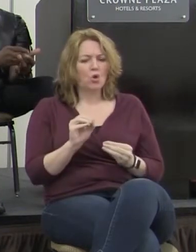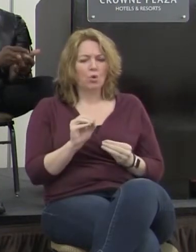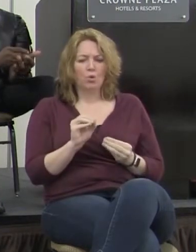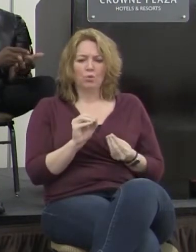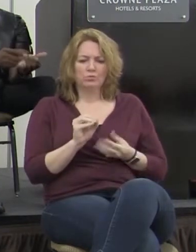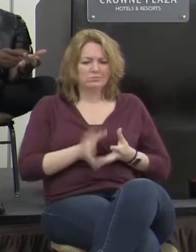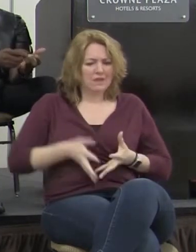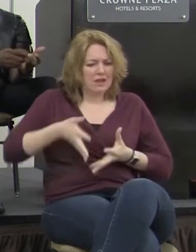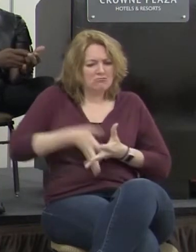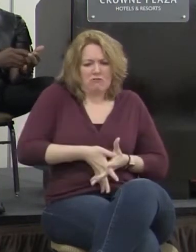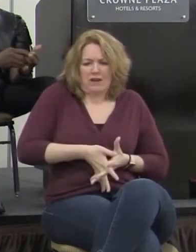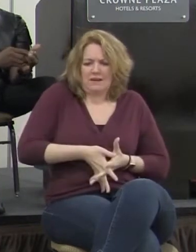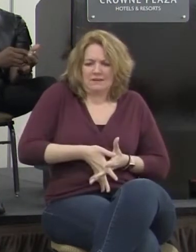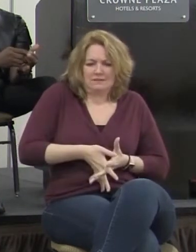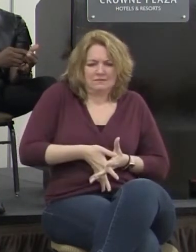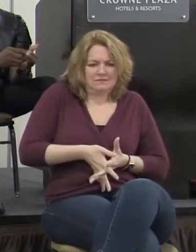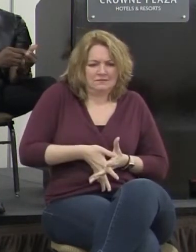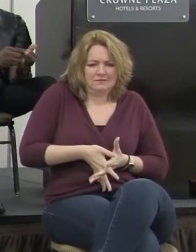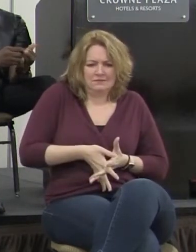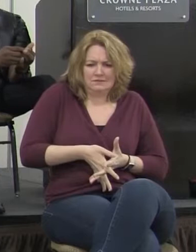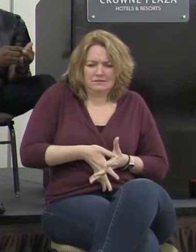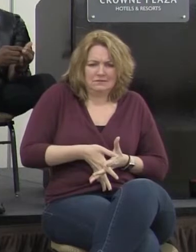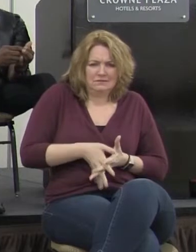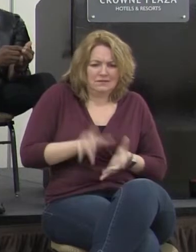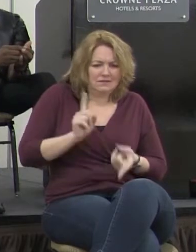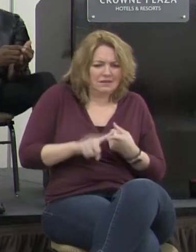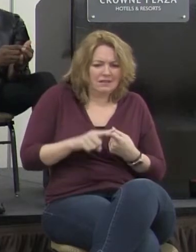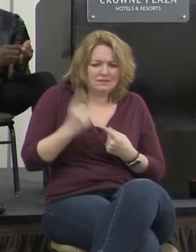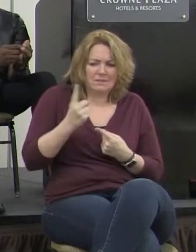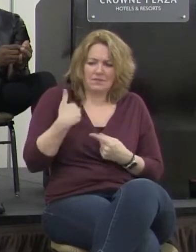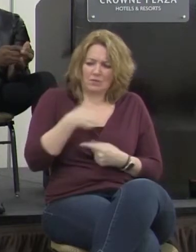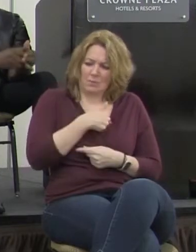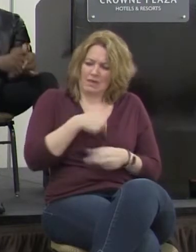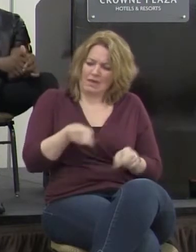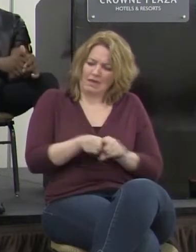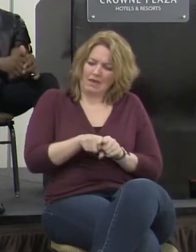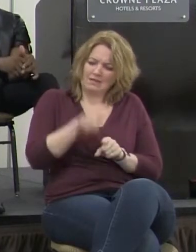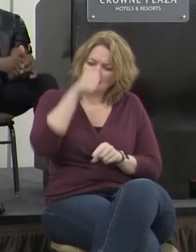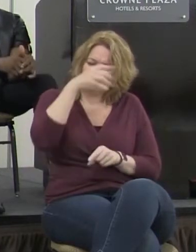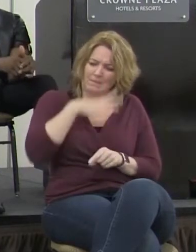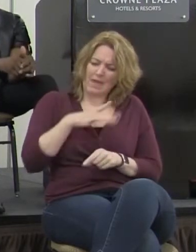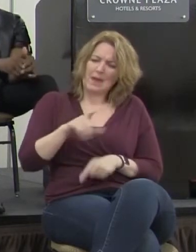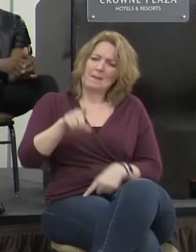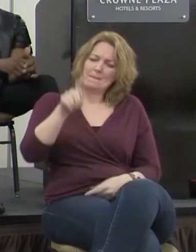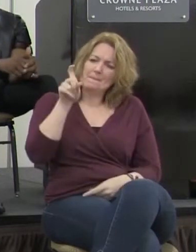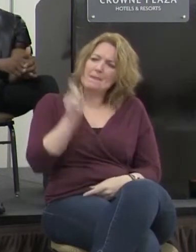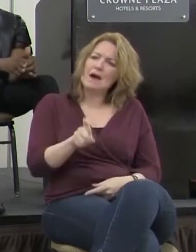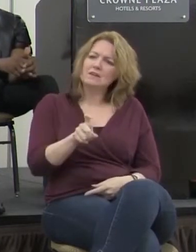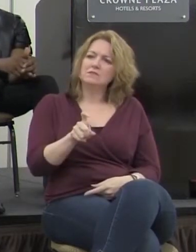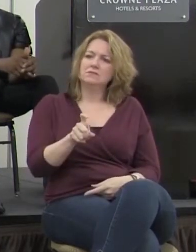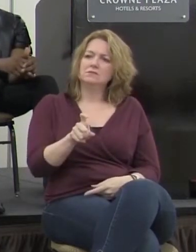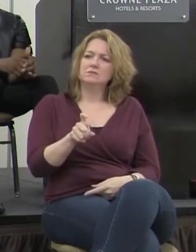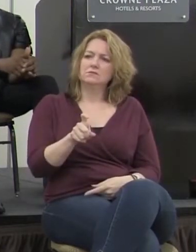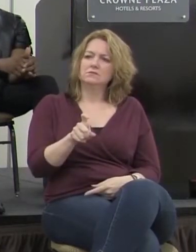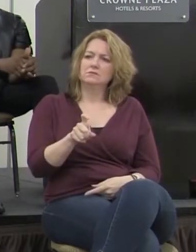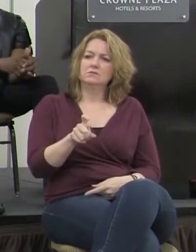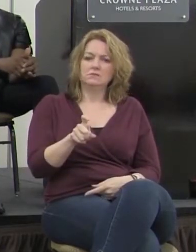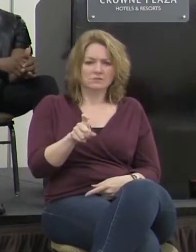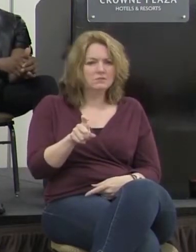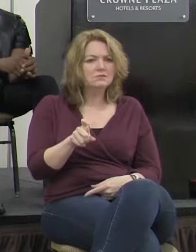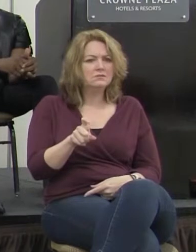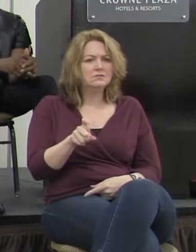ingrained about that till it's something that you as a man have to actively, I'm going to use the word police.